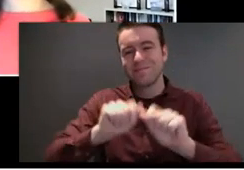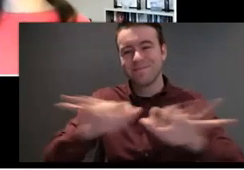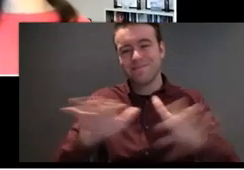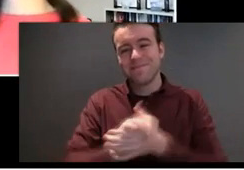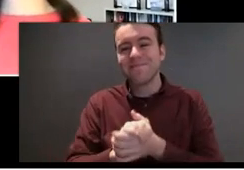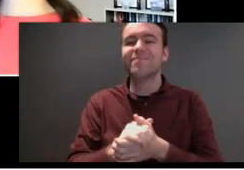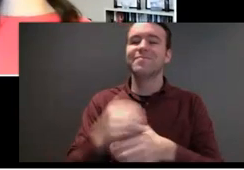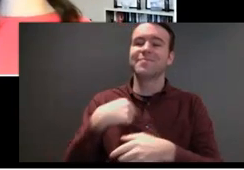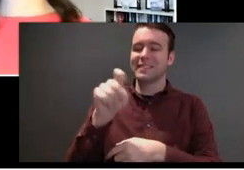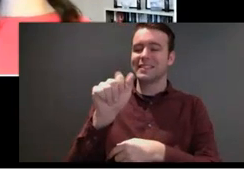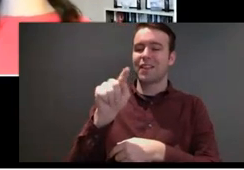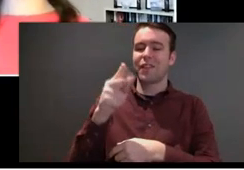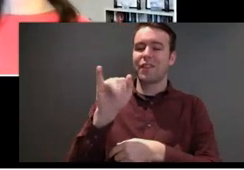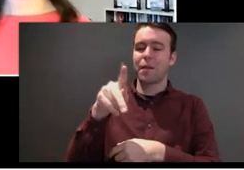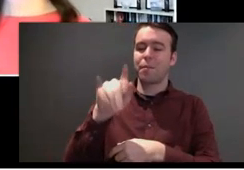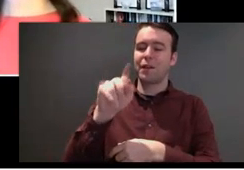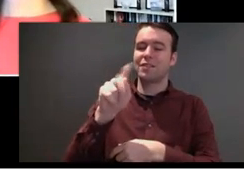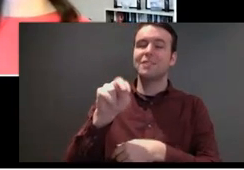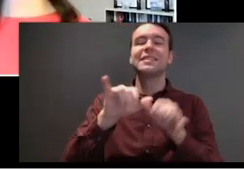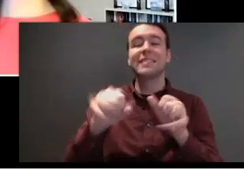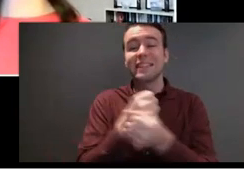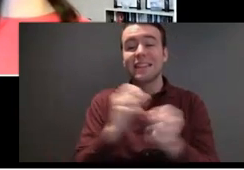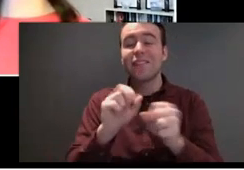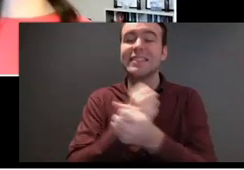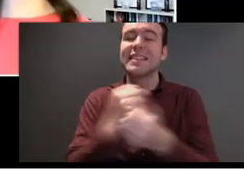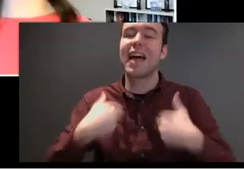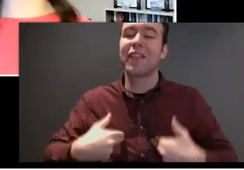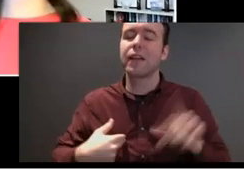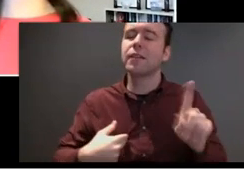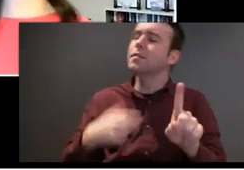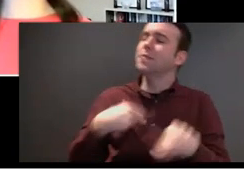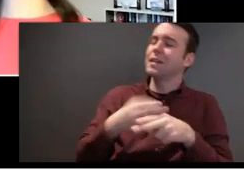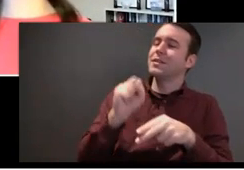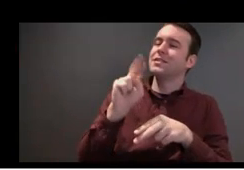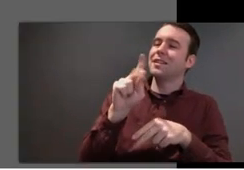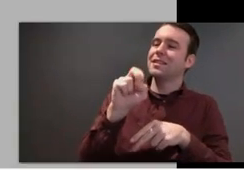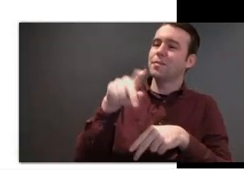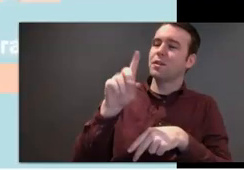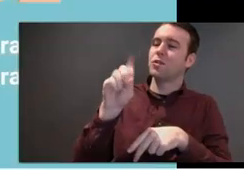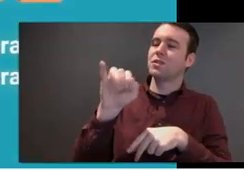I'm Sandeep Pinkerton. Stay safe and stay healthy. And I'm Sandeep Dosanjh. We'll see you next time.